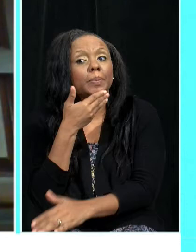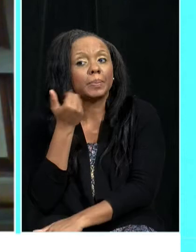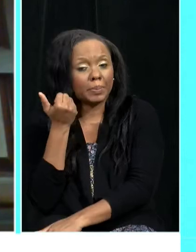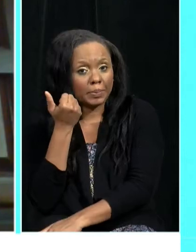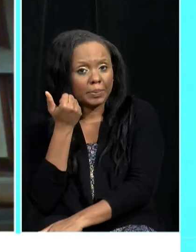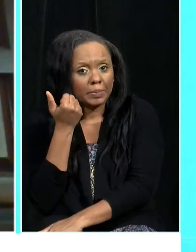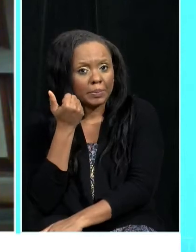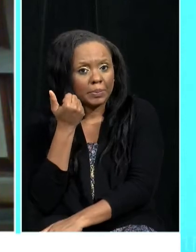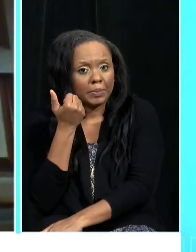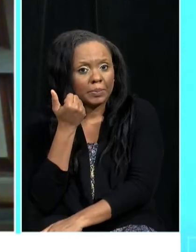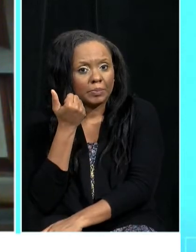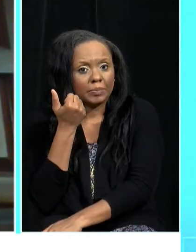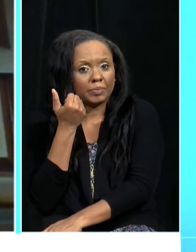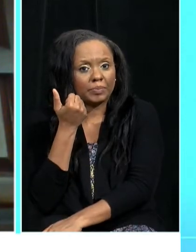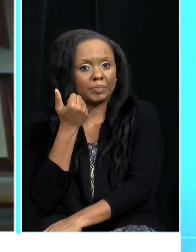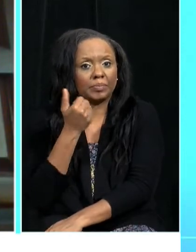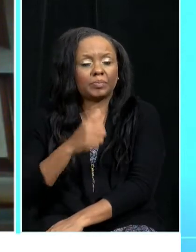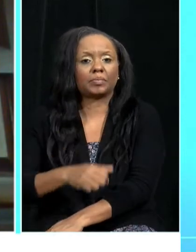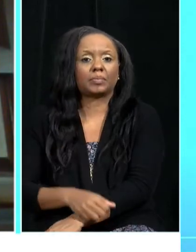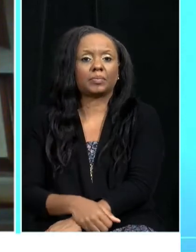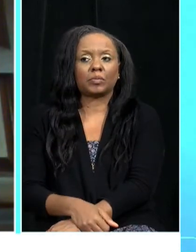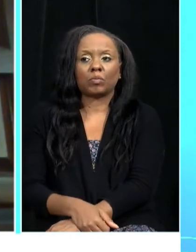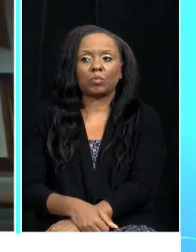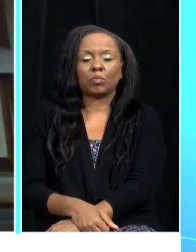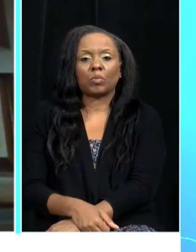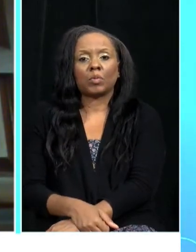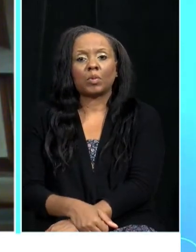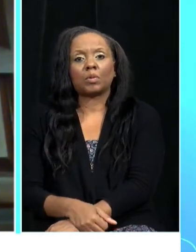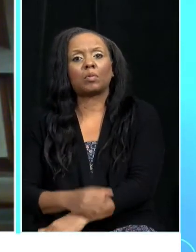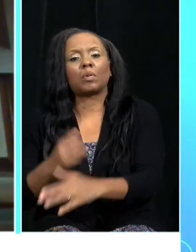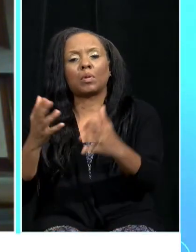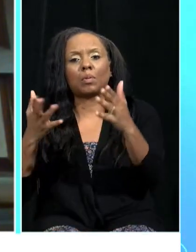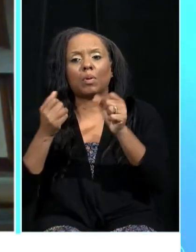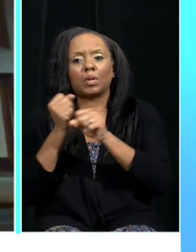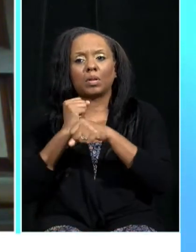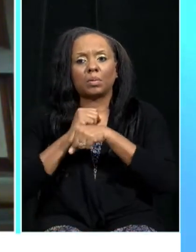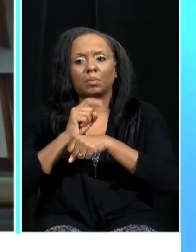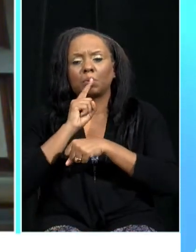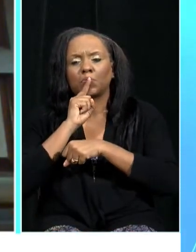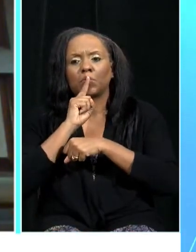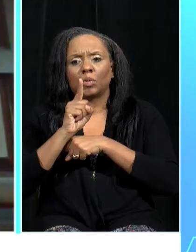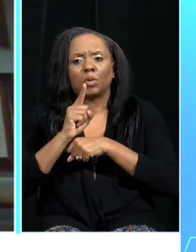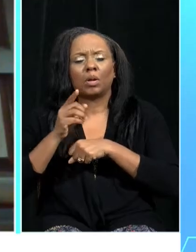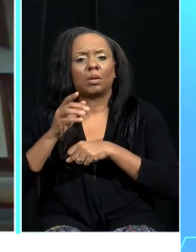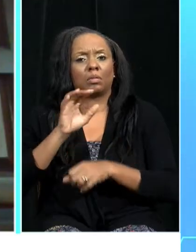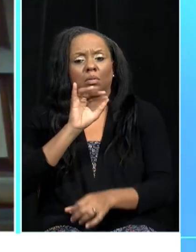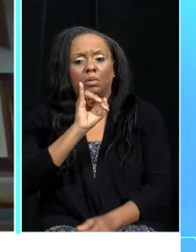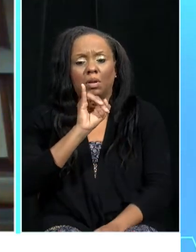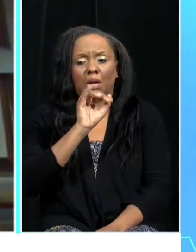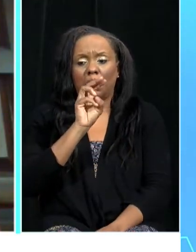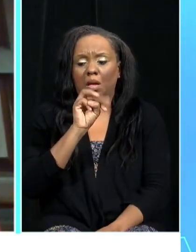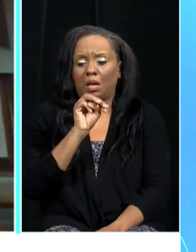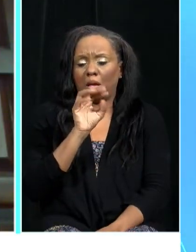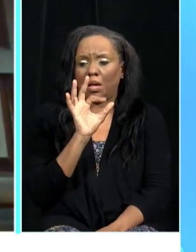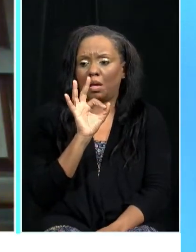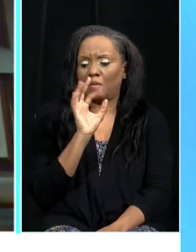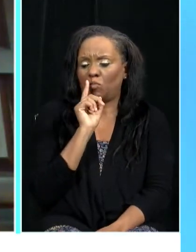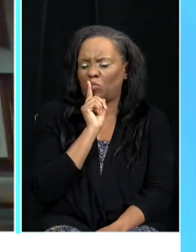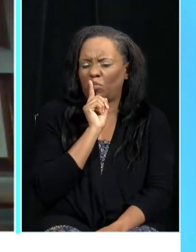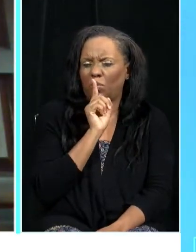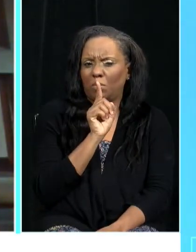inherent in the plans that we've organized, and in a very constructive way, the IMF actually has